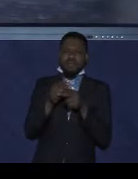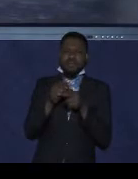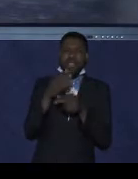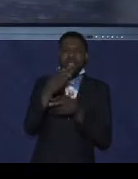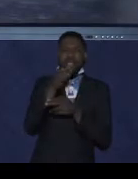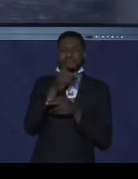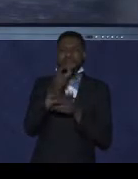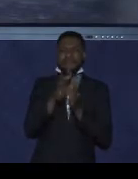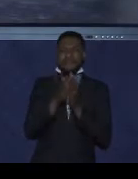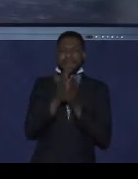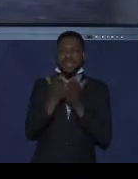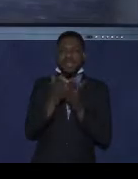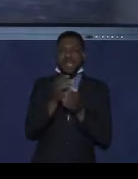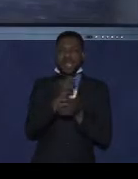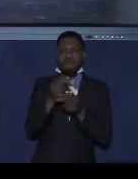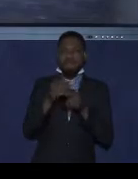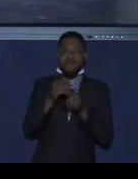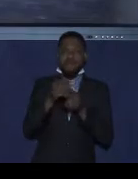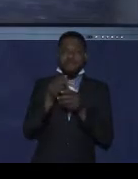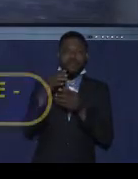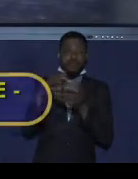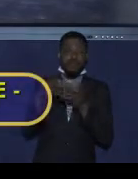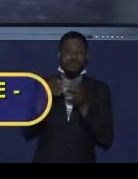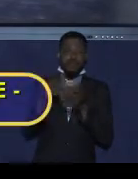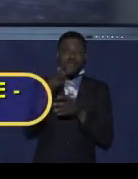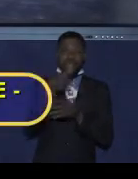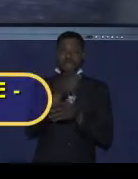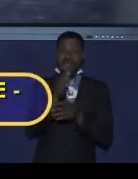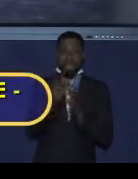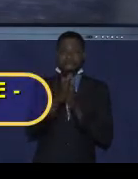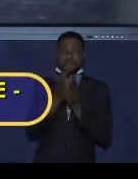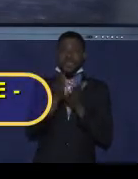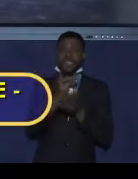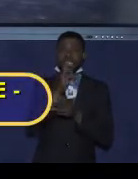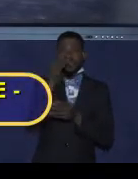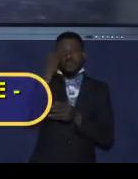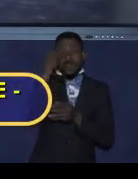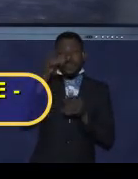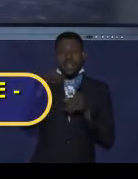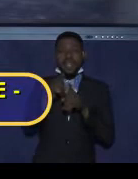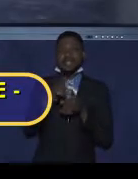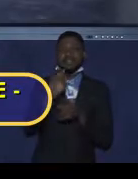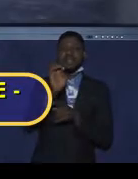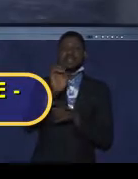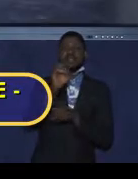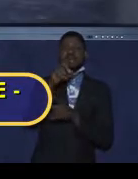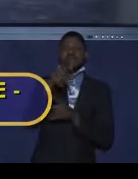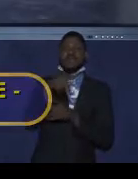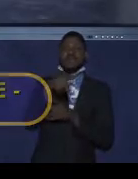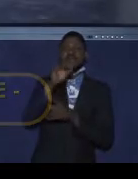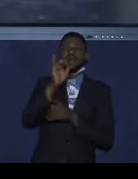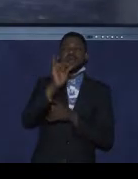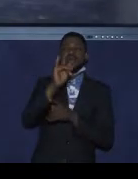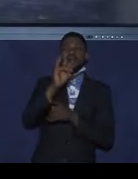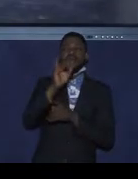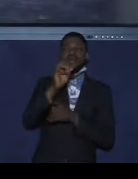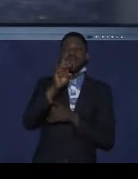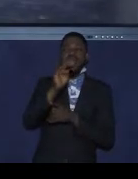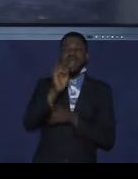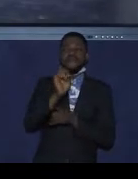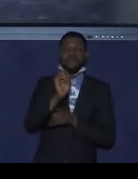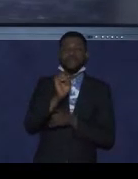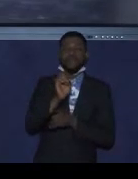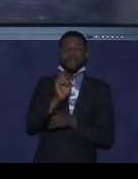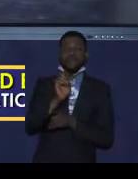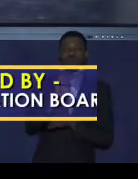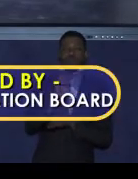brief summary of a book. A brief summary of a book is known as epitome. It's